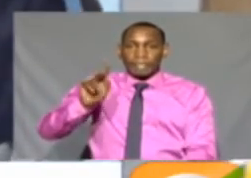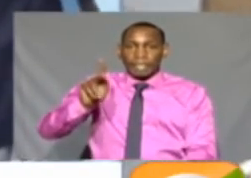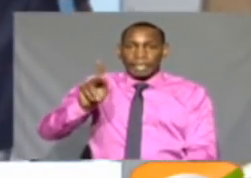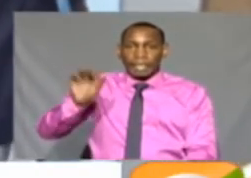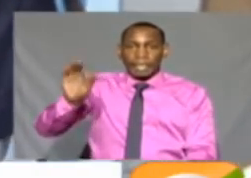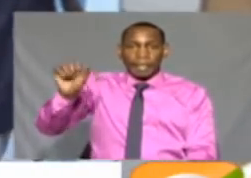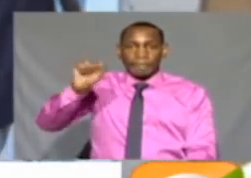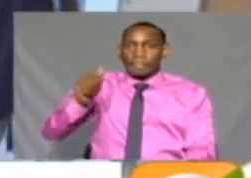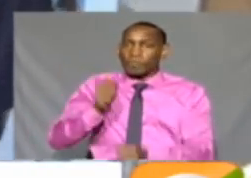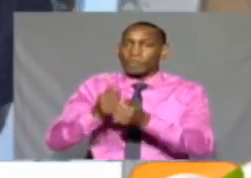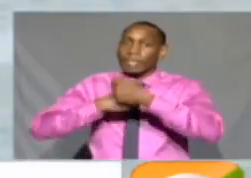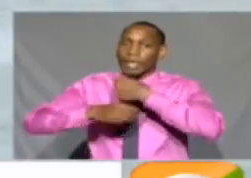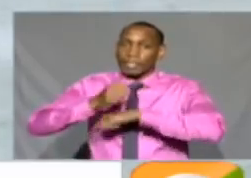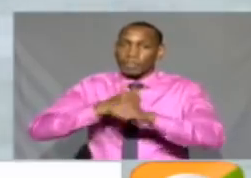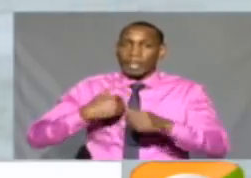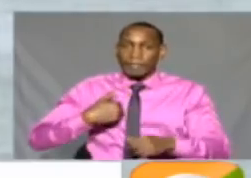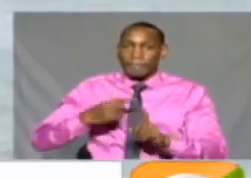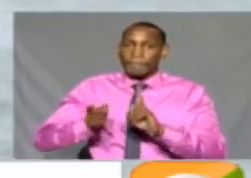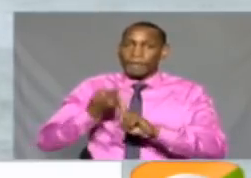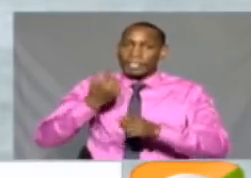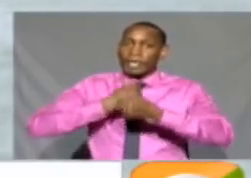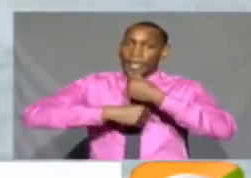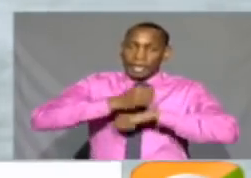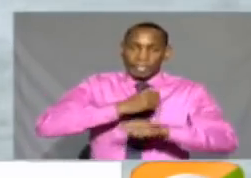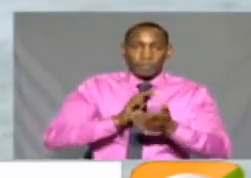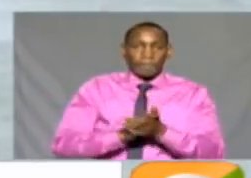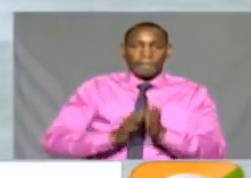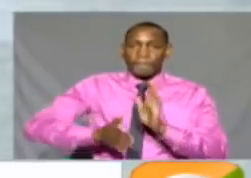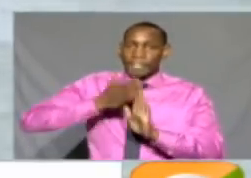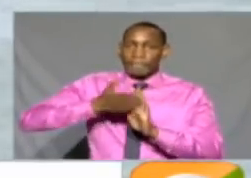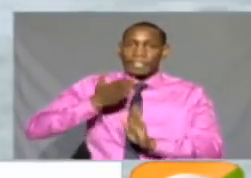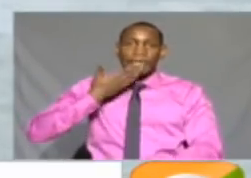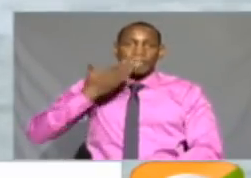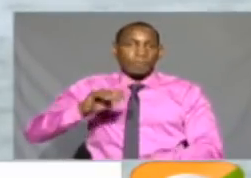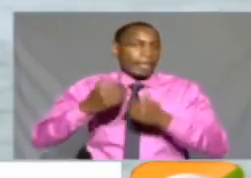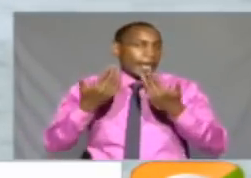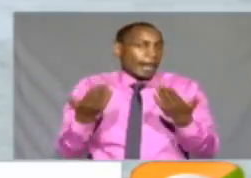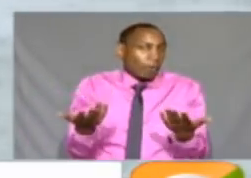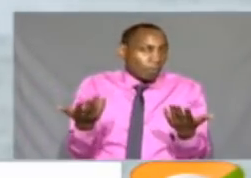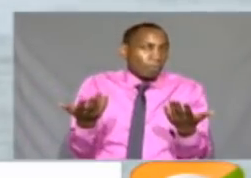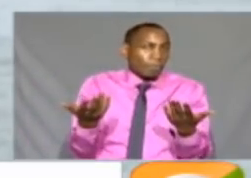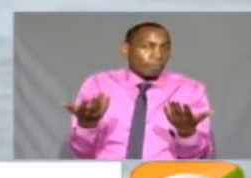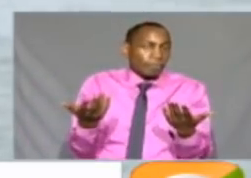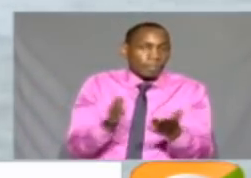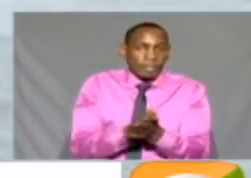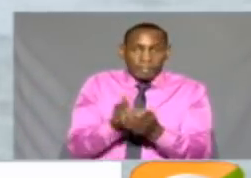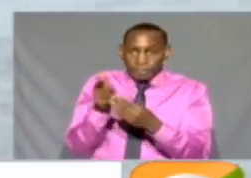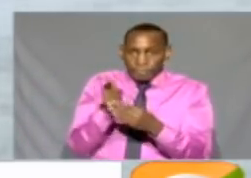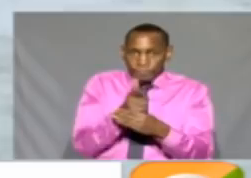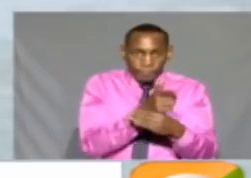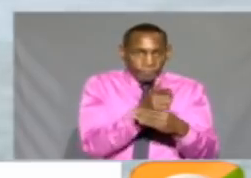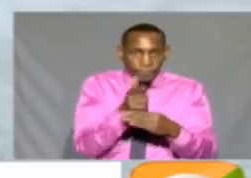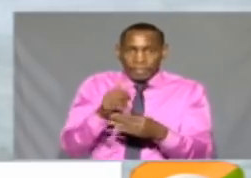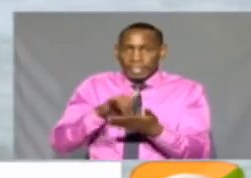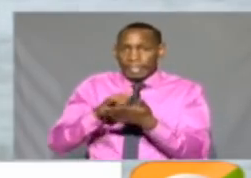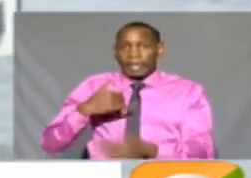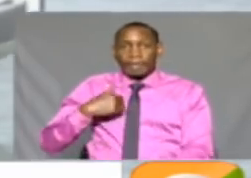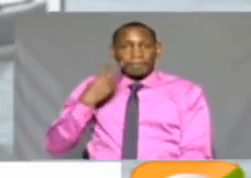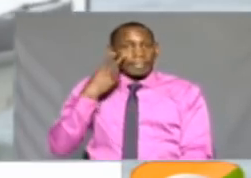what action did it take in the first place? What was the immediate response? The little videos that we have from the